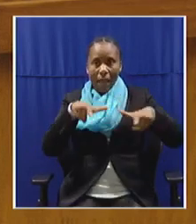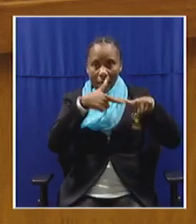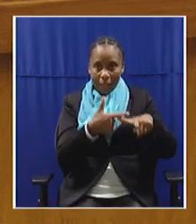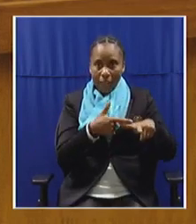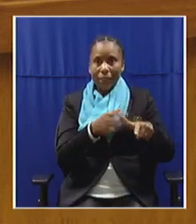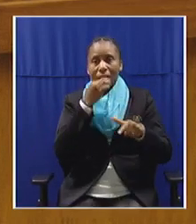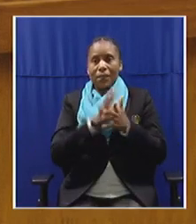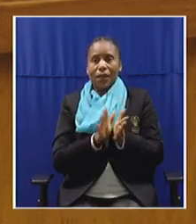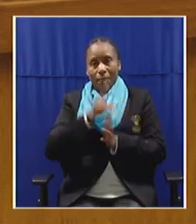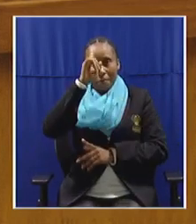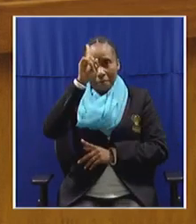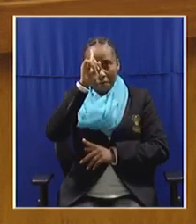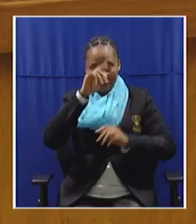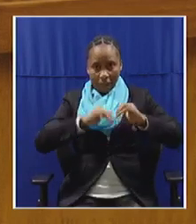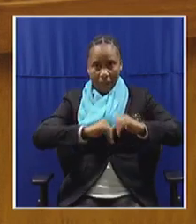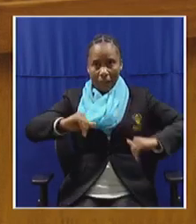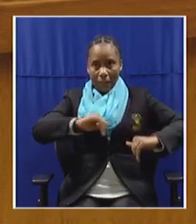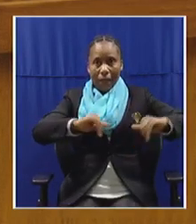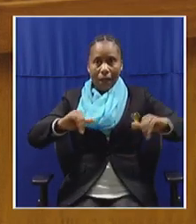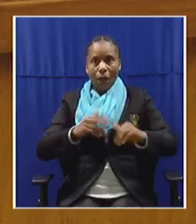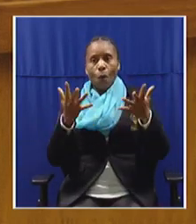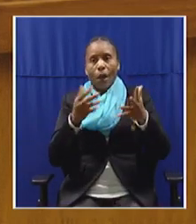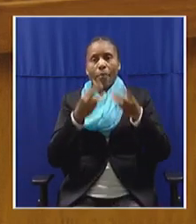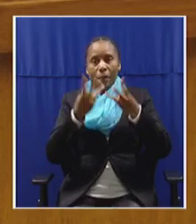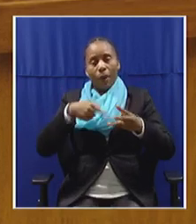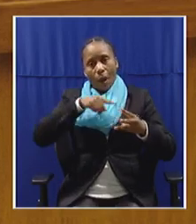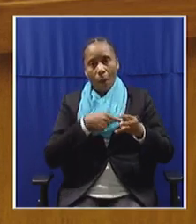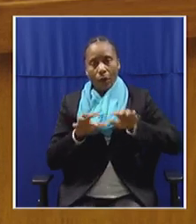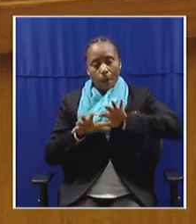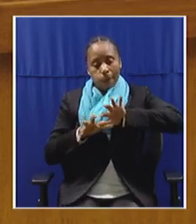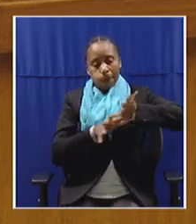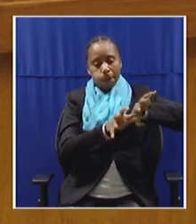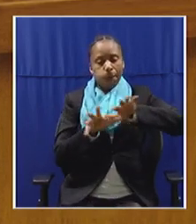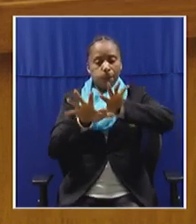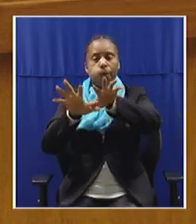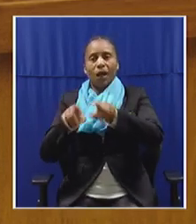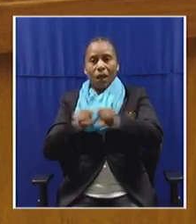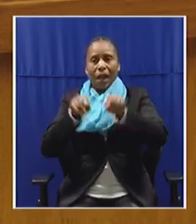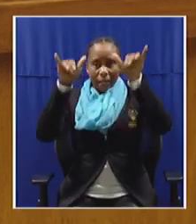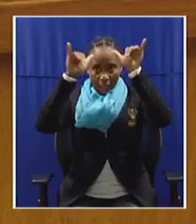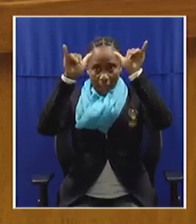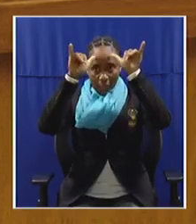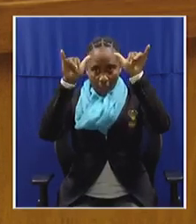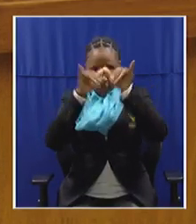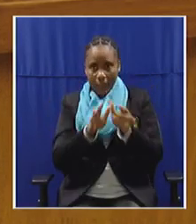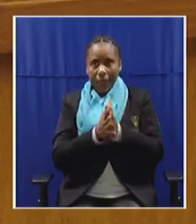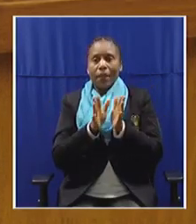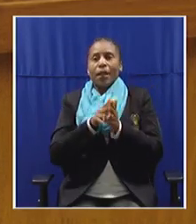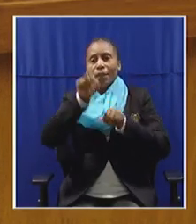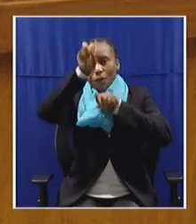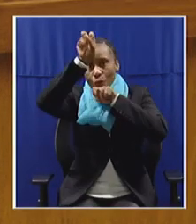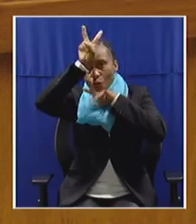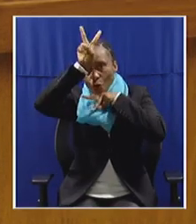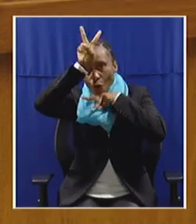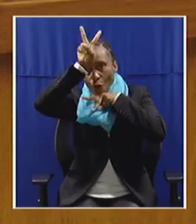native reserves, into which our people were driven like cattle and goats and kept as